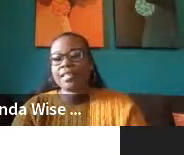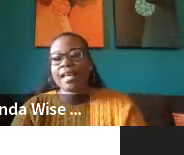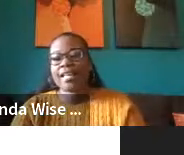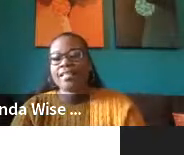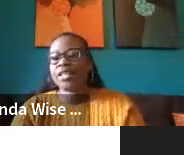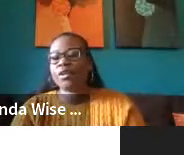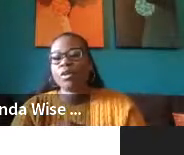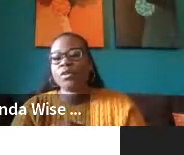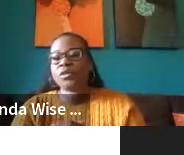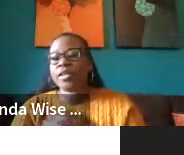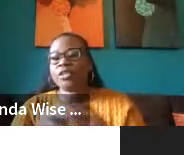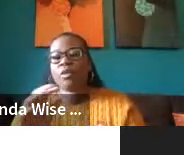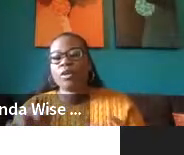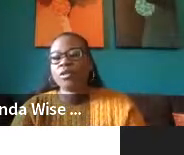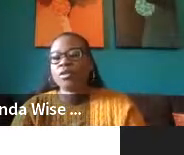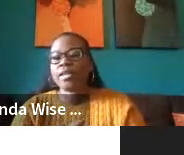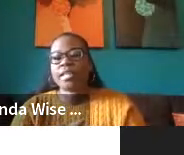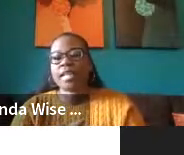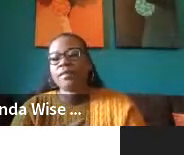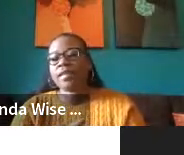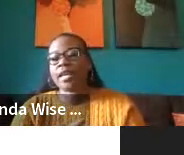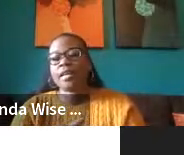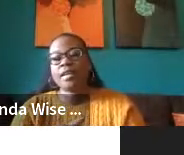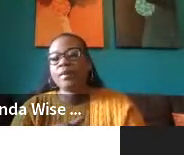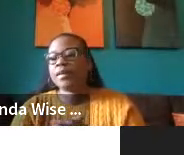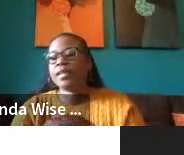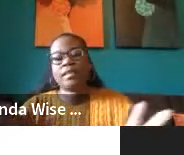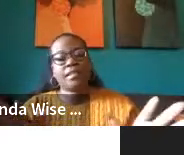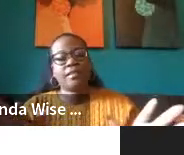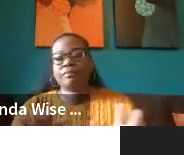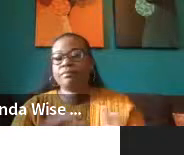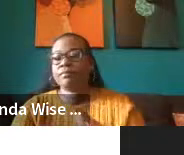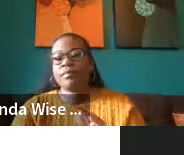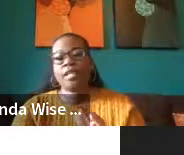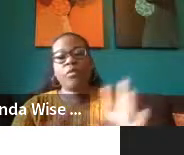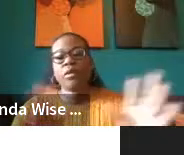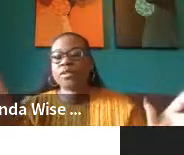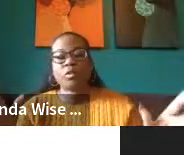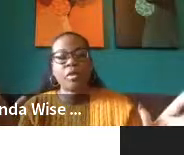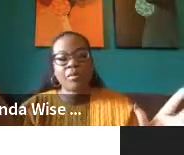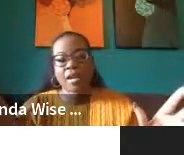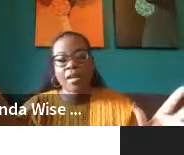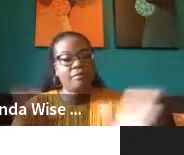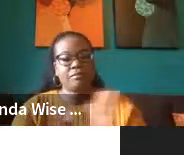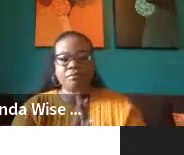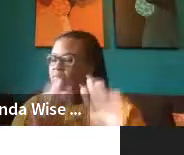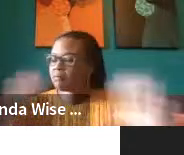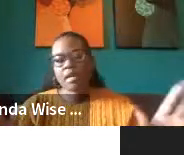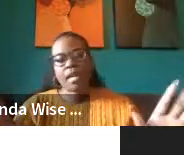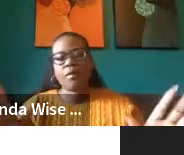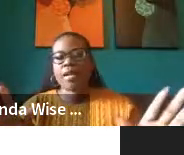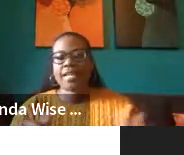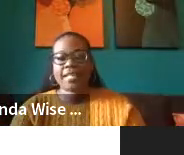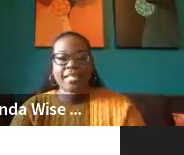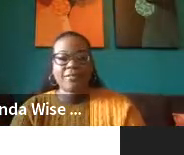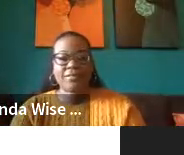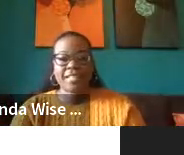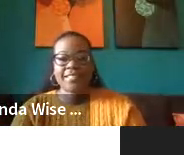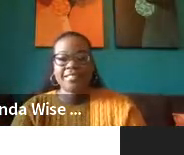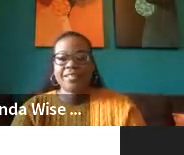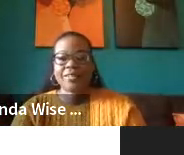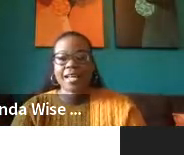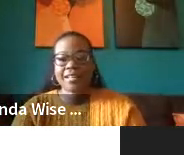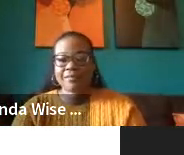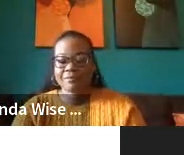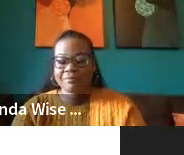branded slides. I know WOC Space, you all do a great job of that. But listen, in the words of Sweet Brown, ain't nobody got time for